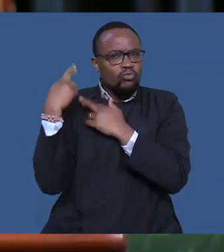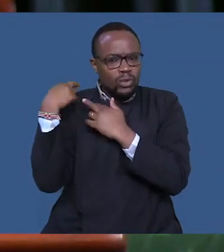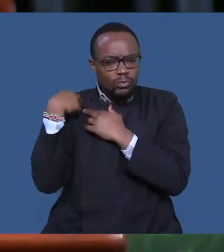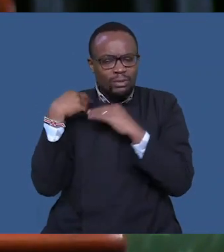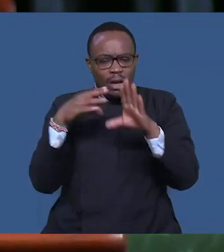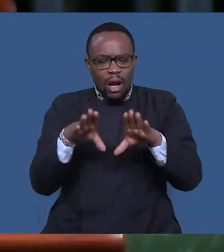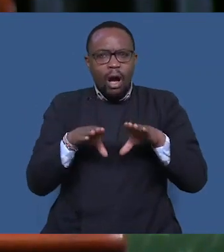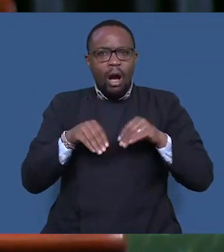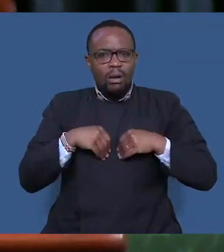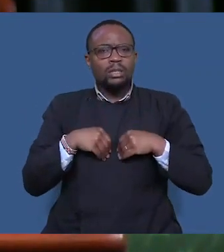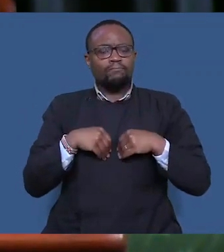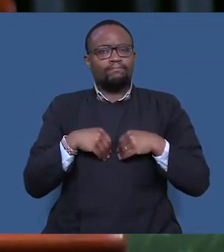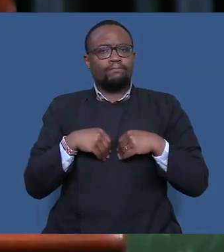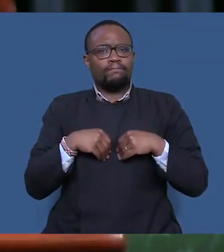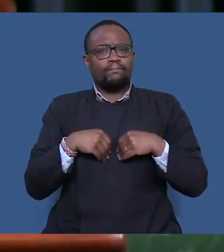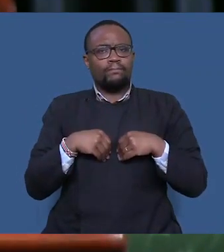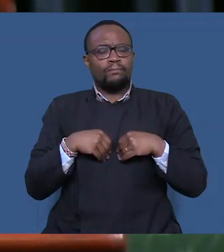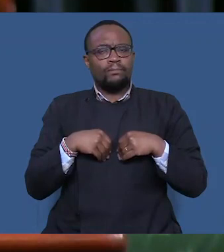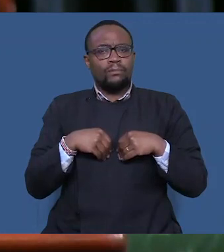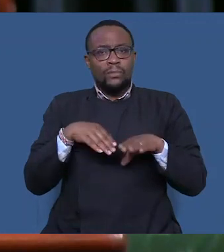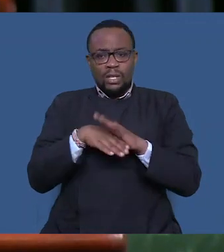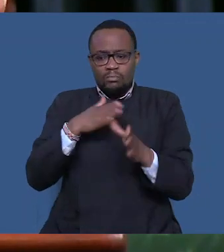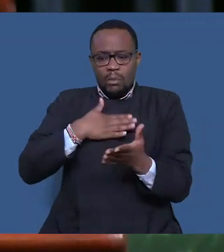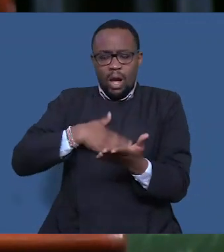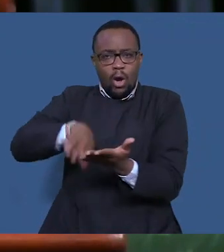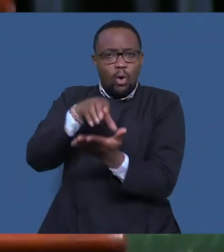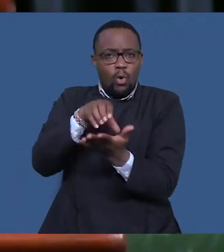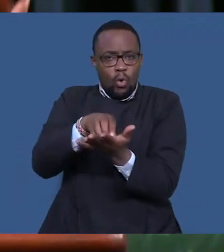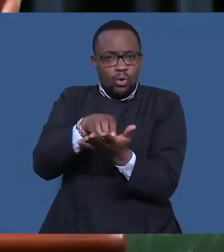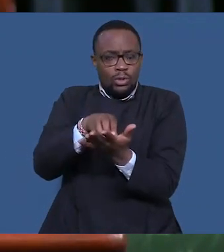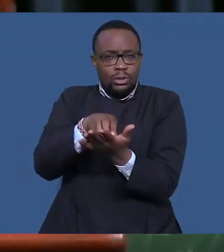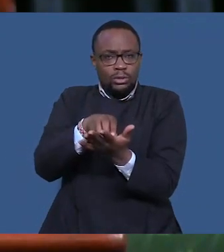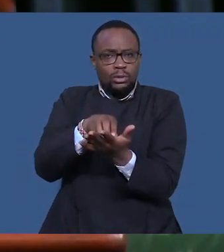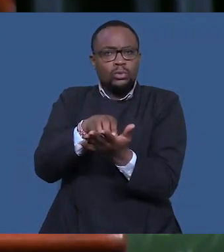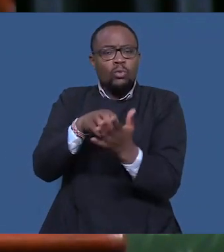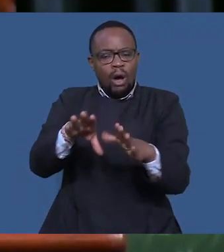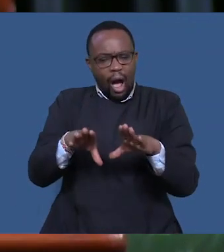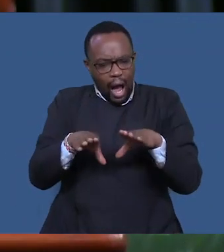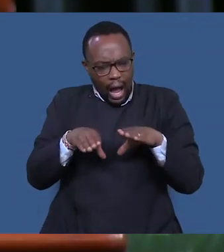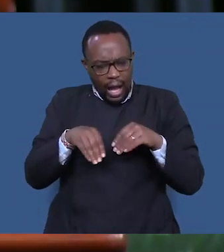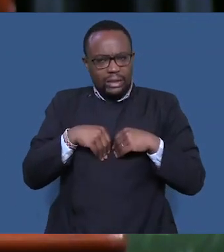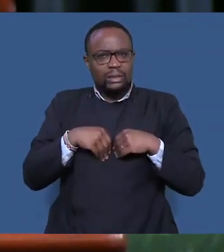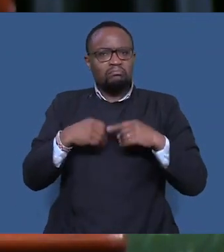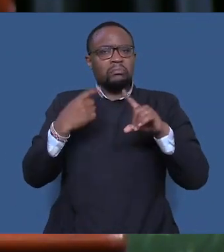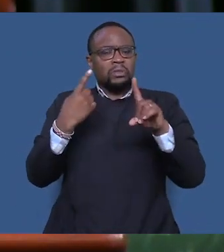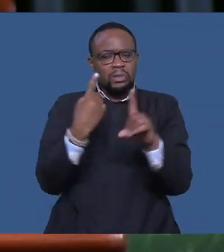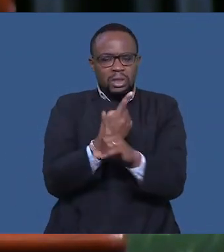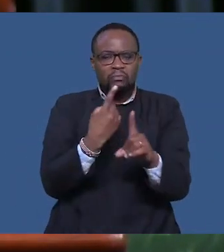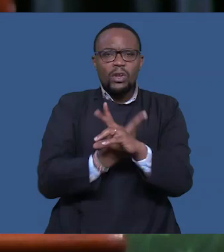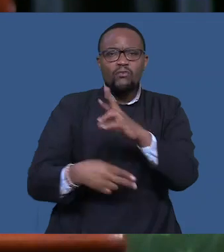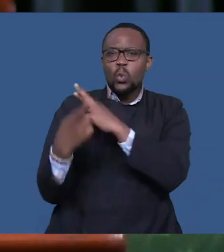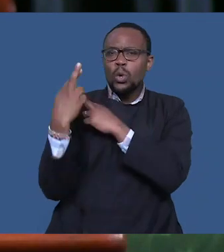that which has been entrusted to us. In our context, it is going ahead to undertake, to accept that which, the